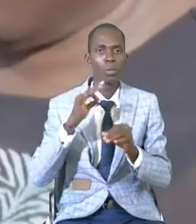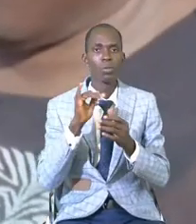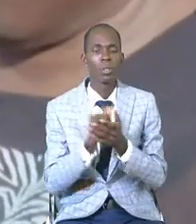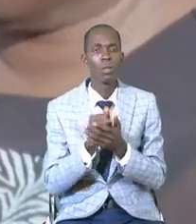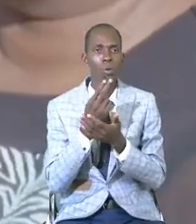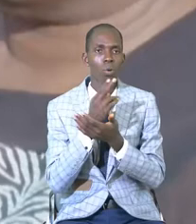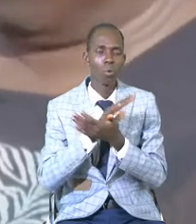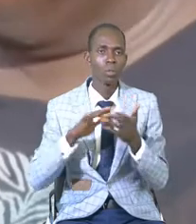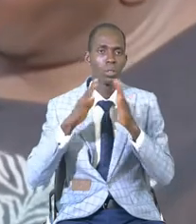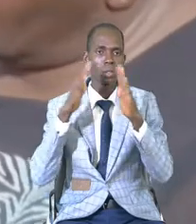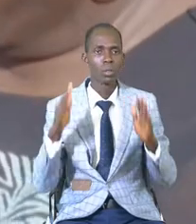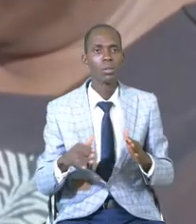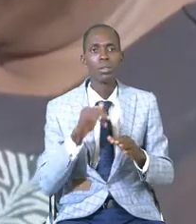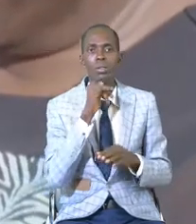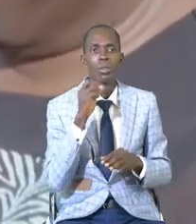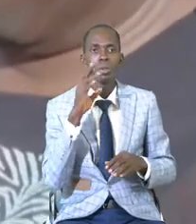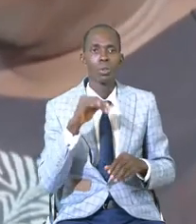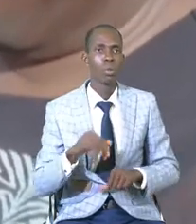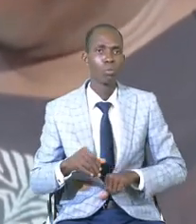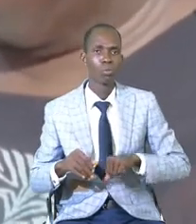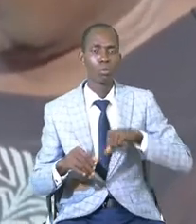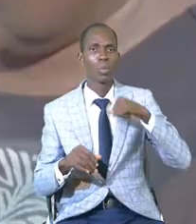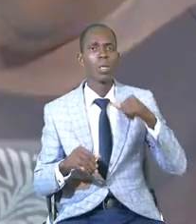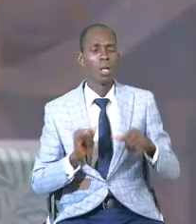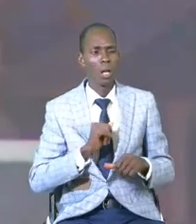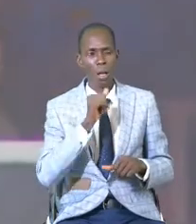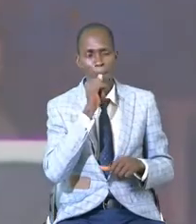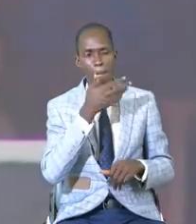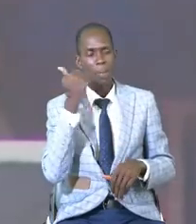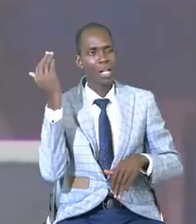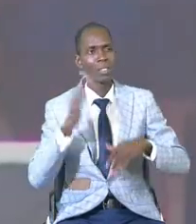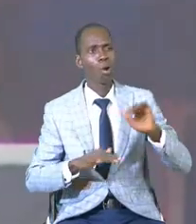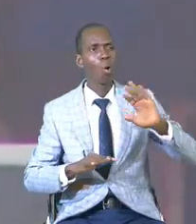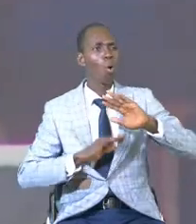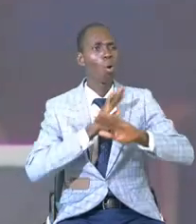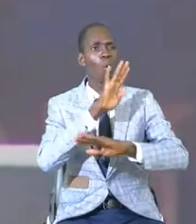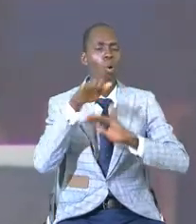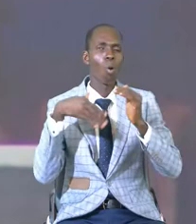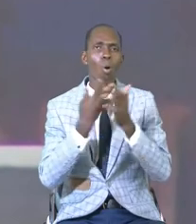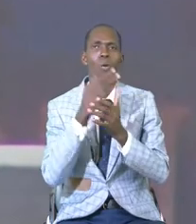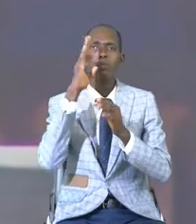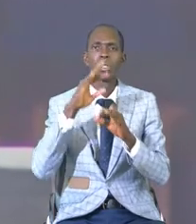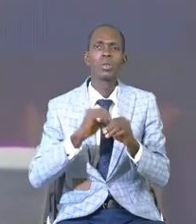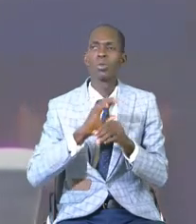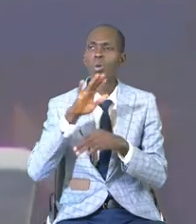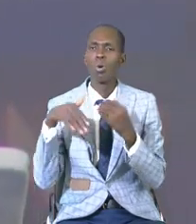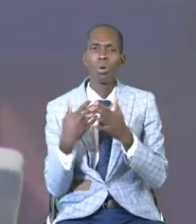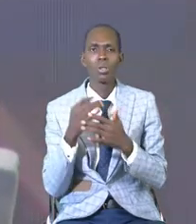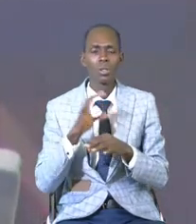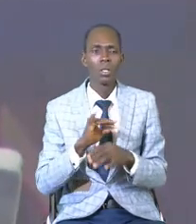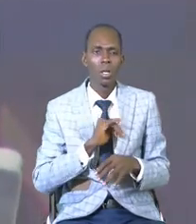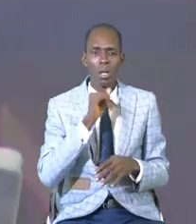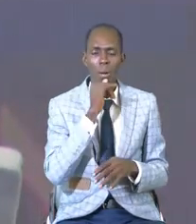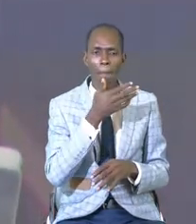so proud. I'm better than all the pastors in all the churches. I'm better and I see farther